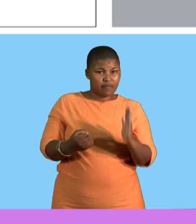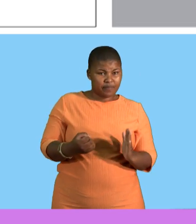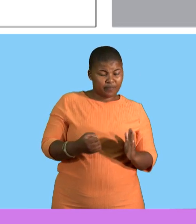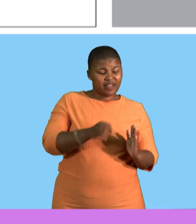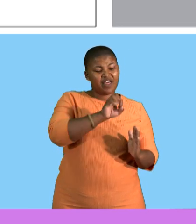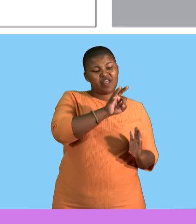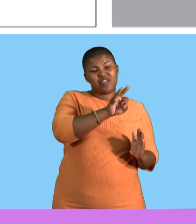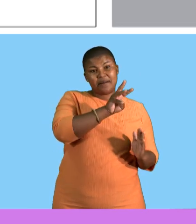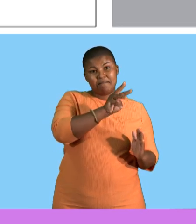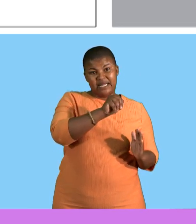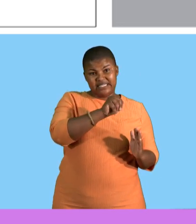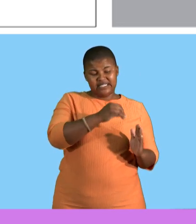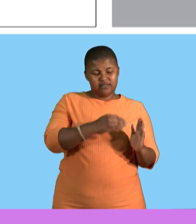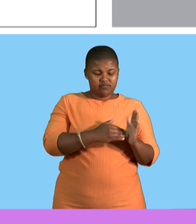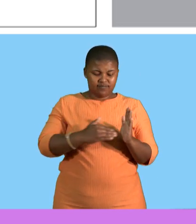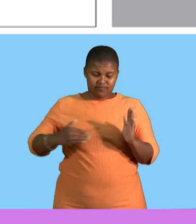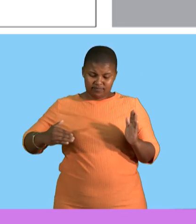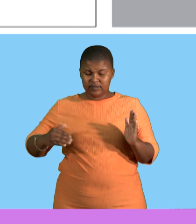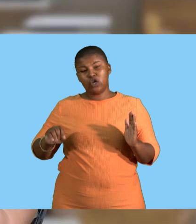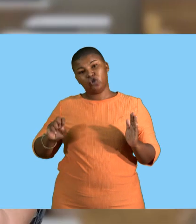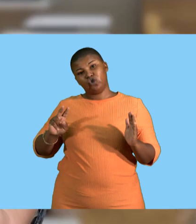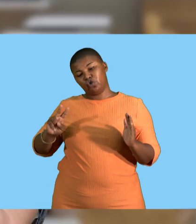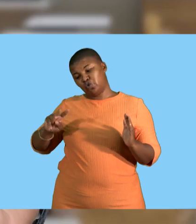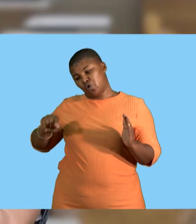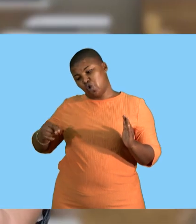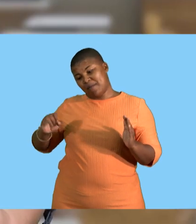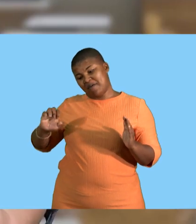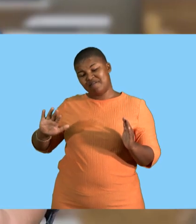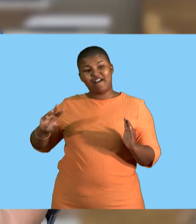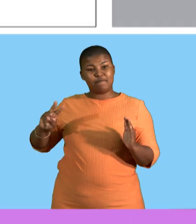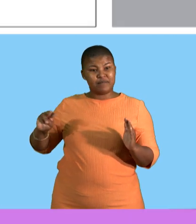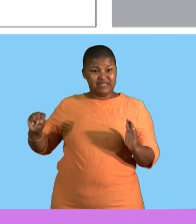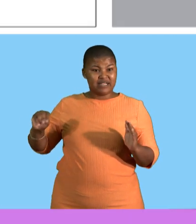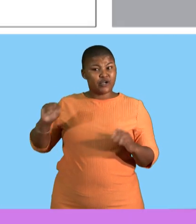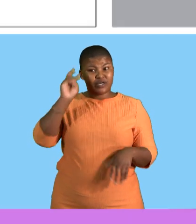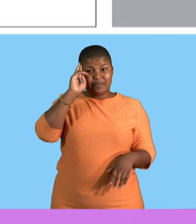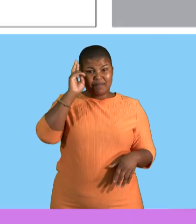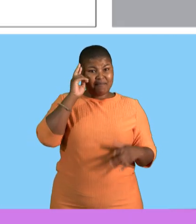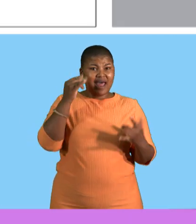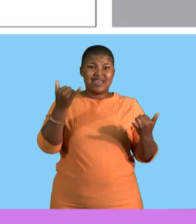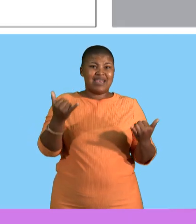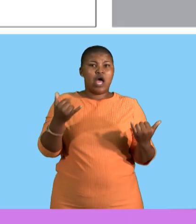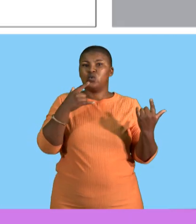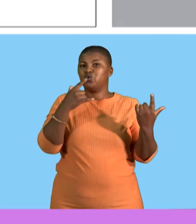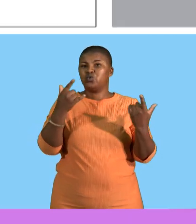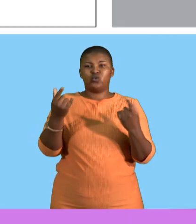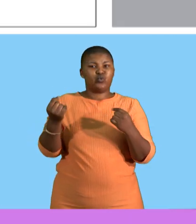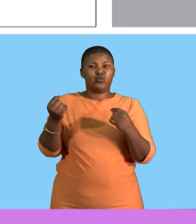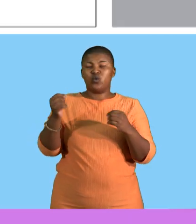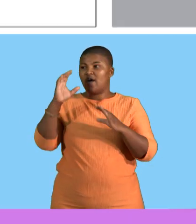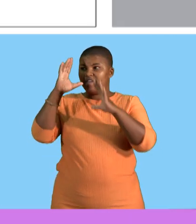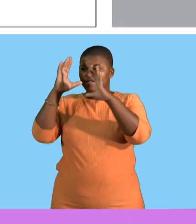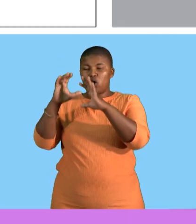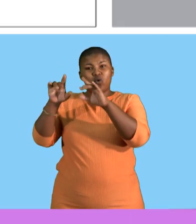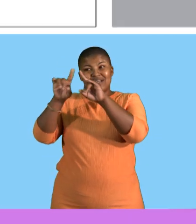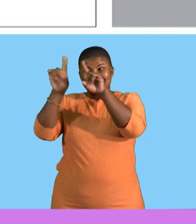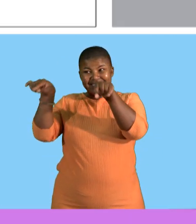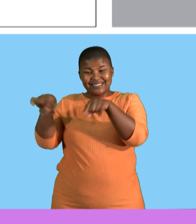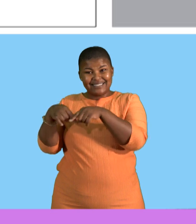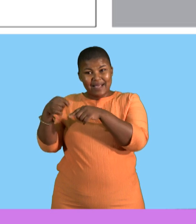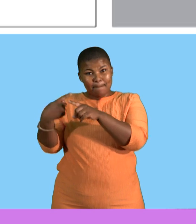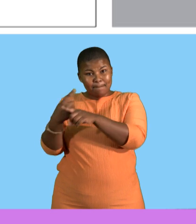width of 2,3 meters. So now we're not working on the map anymore. We are